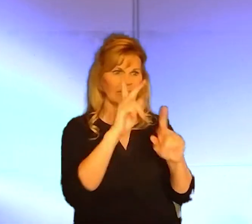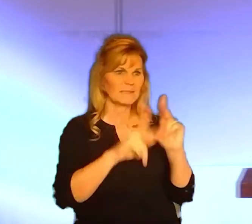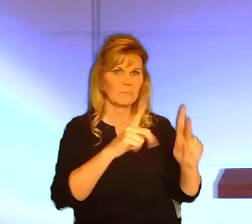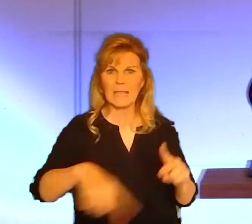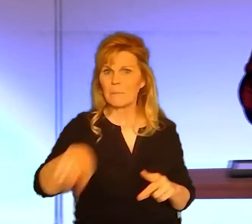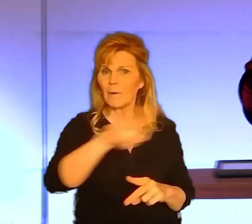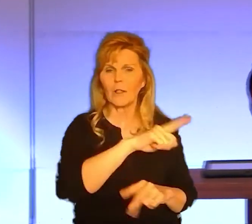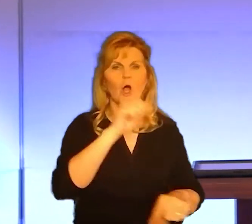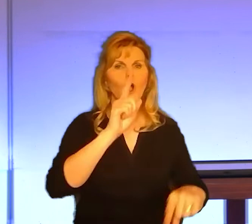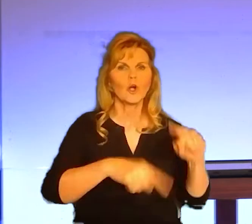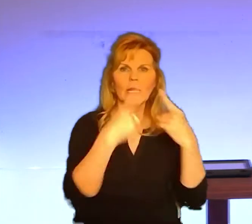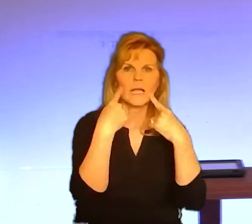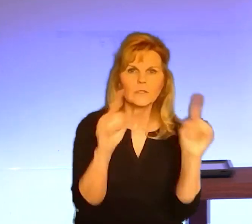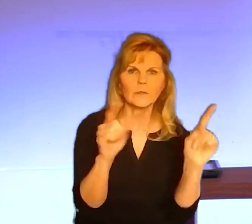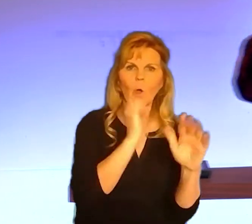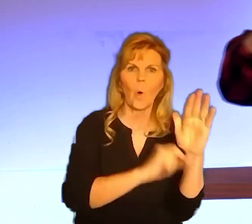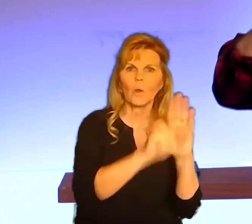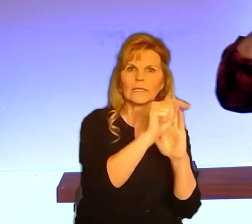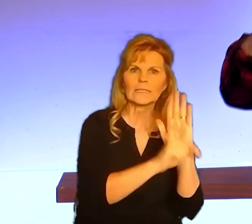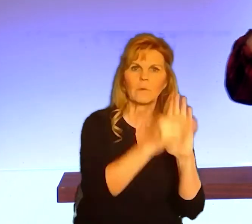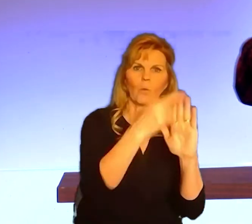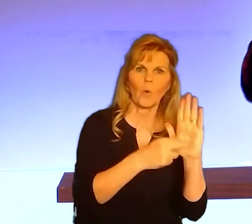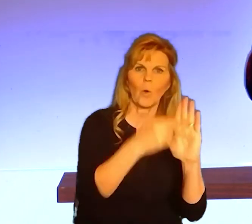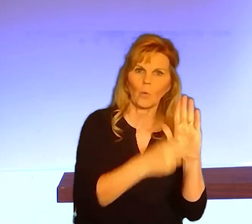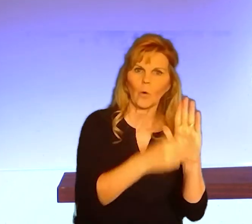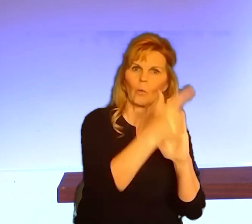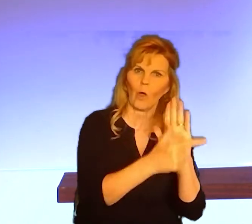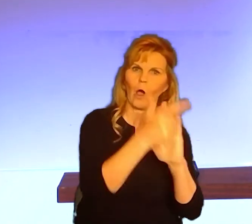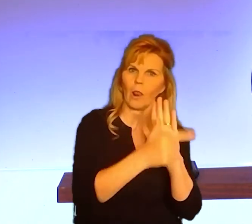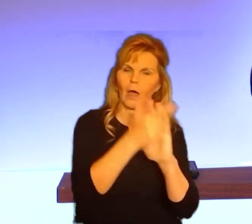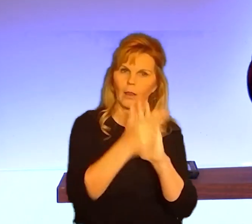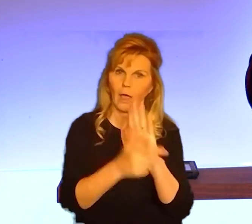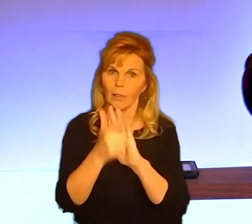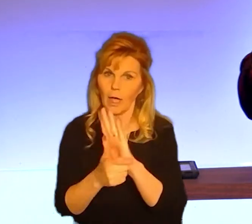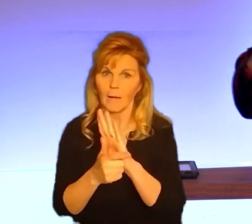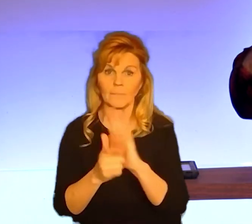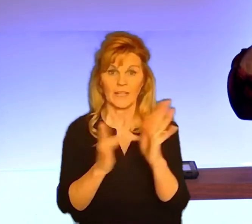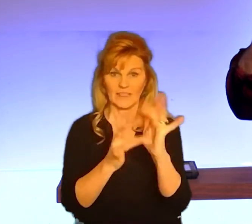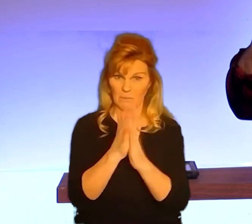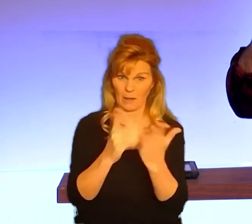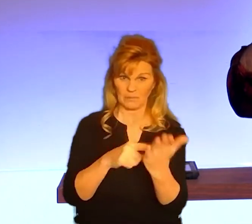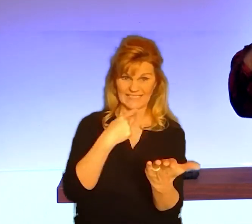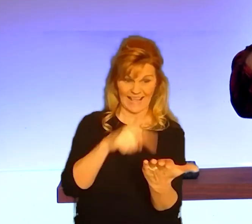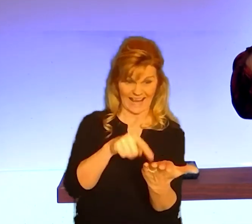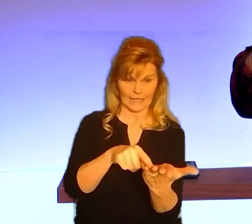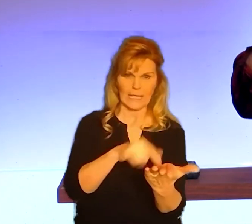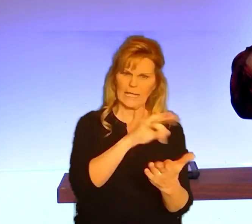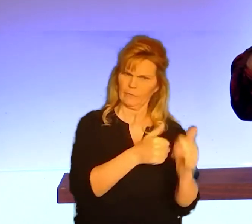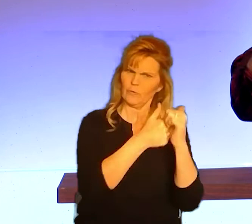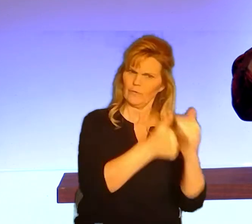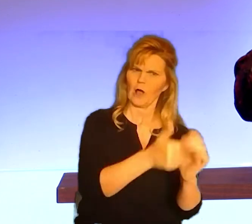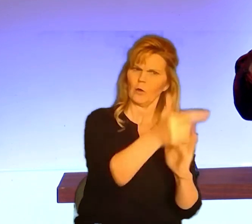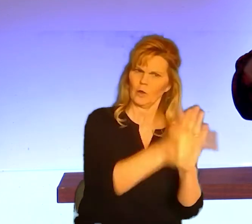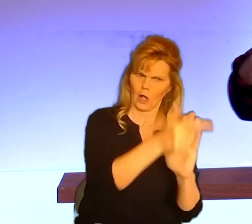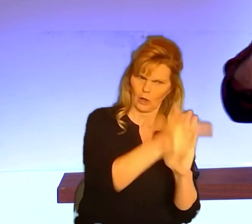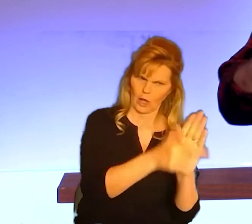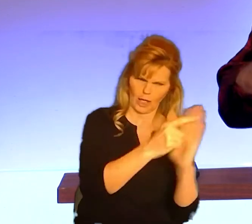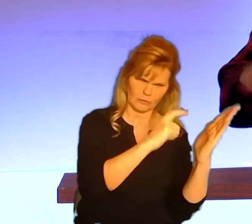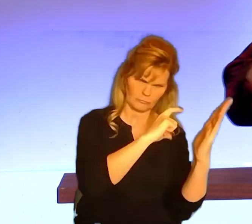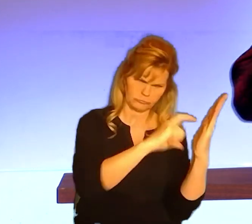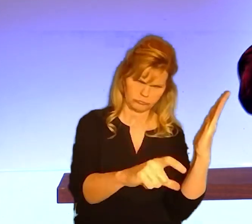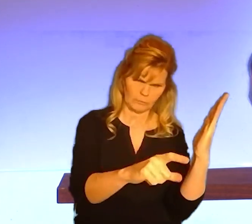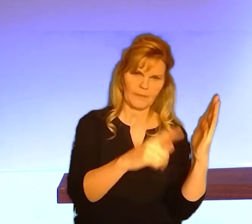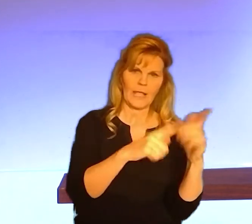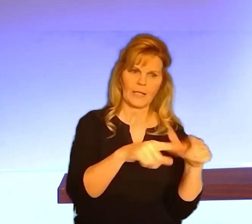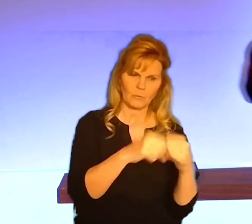in Galatians, it says that if you try to fulfill one part of the law and you break it, actually, it's in Romans,